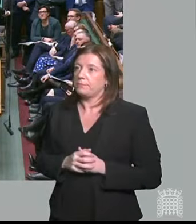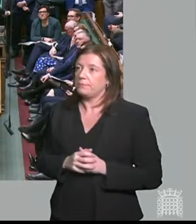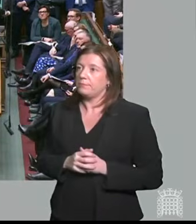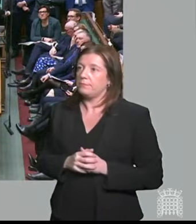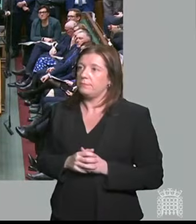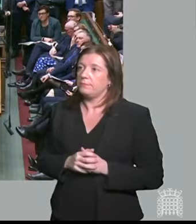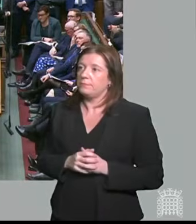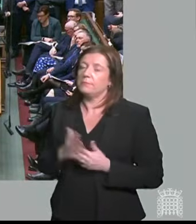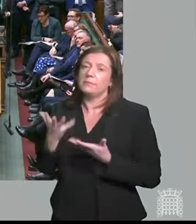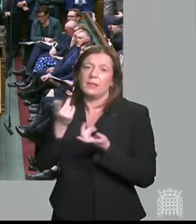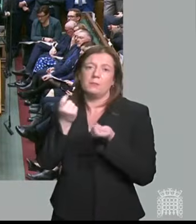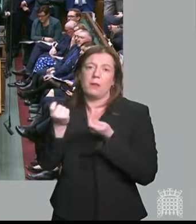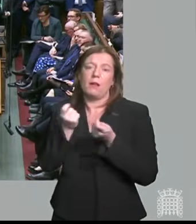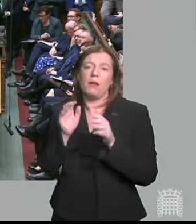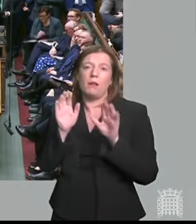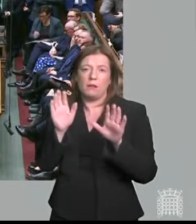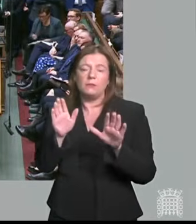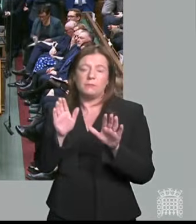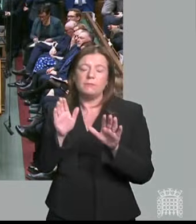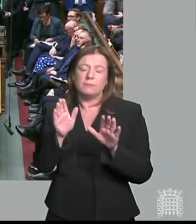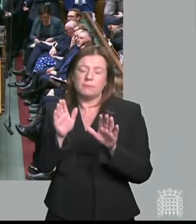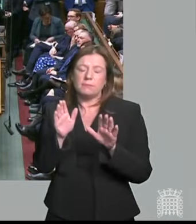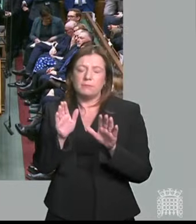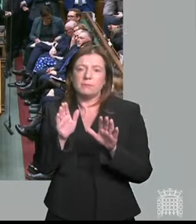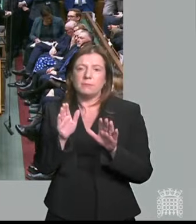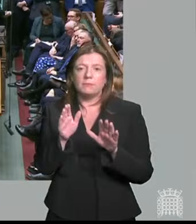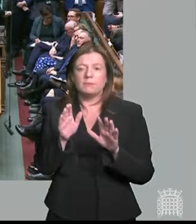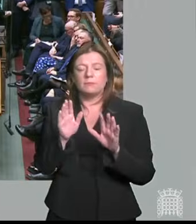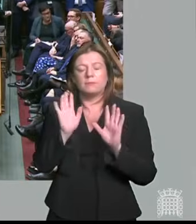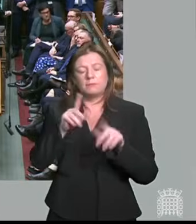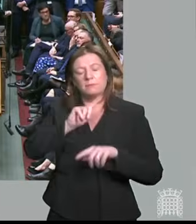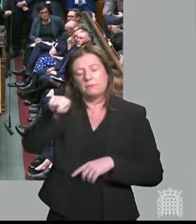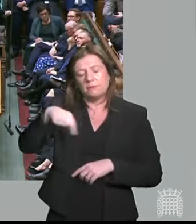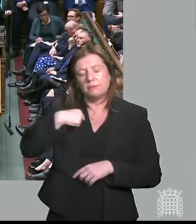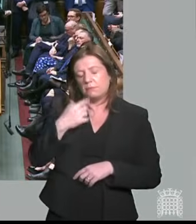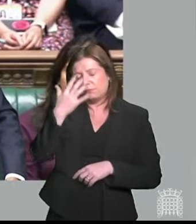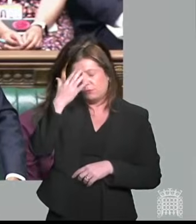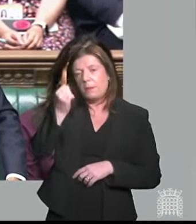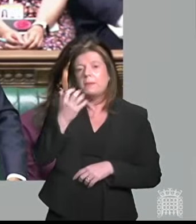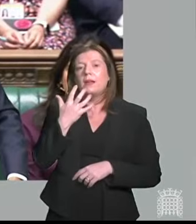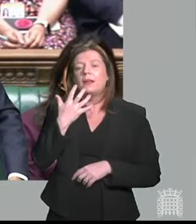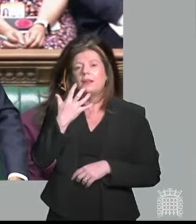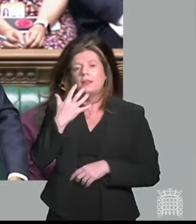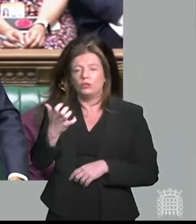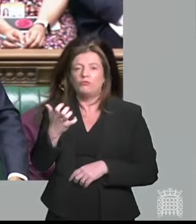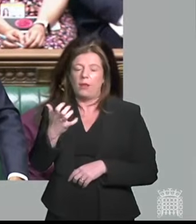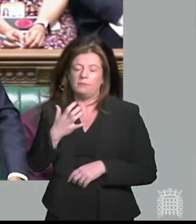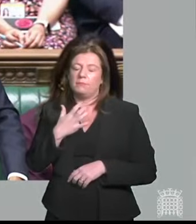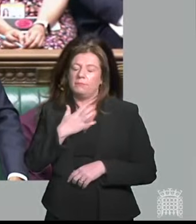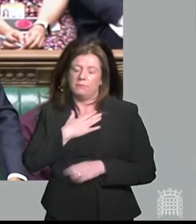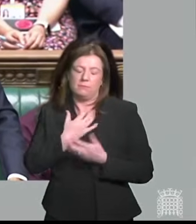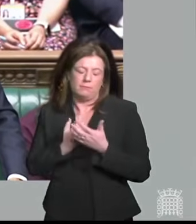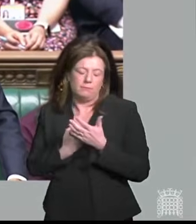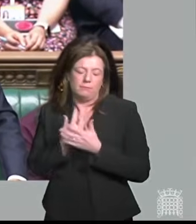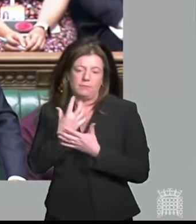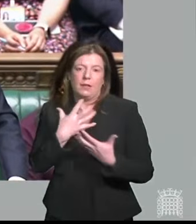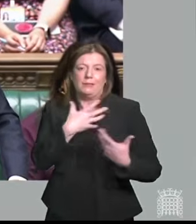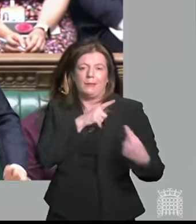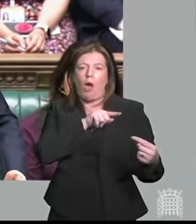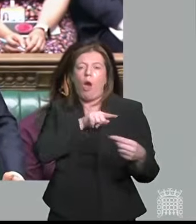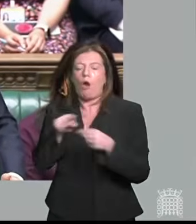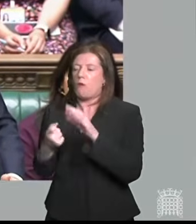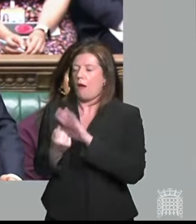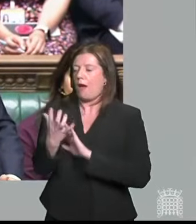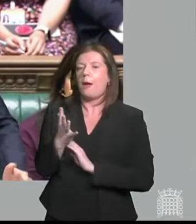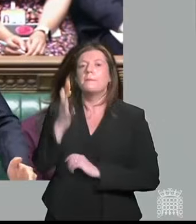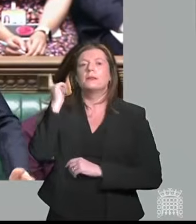Well, Mr. Speaker, it is important consistently for us to remember that Israel has suffered a shockingly brutal terrorist attack, and it